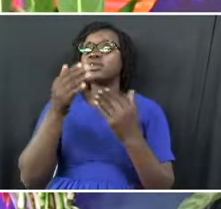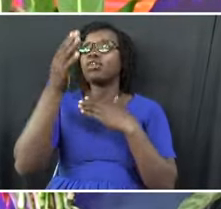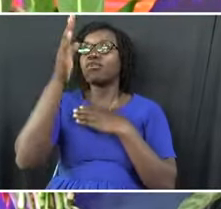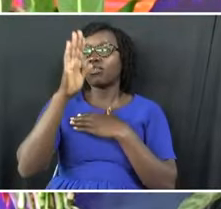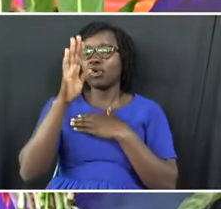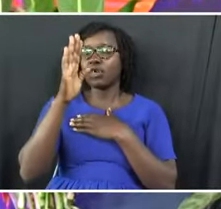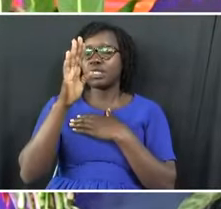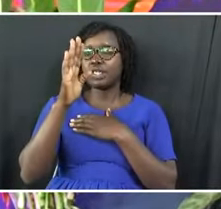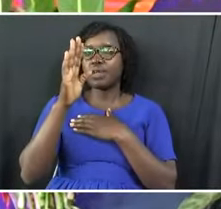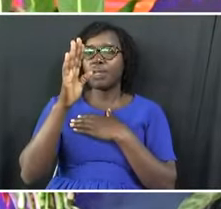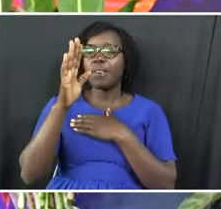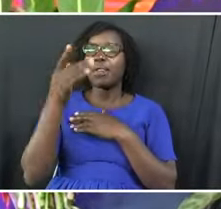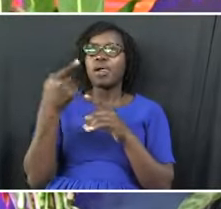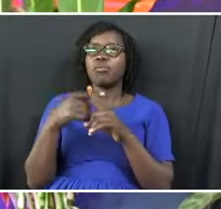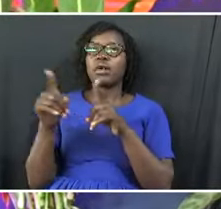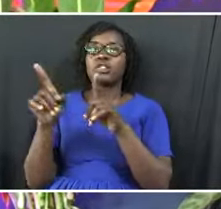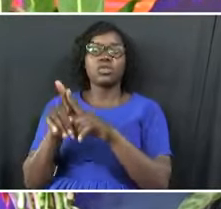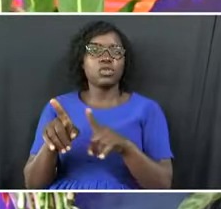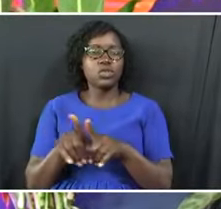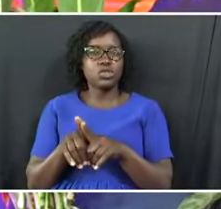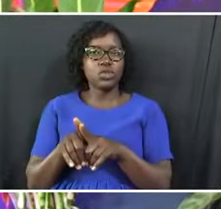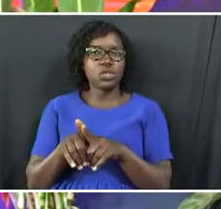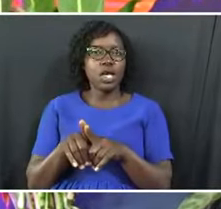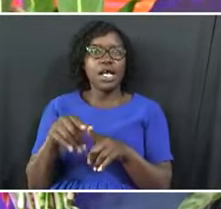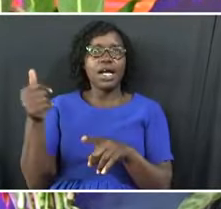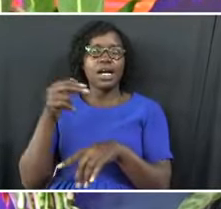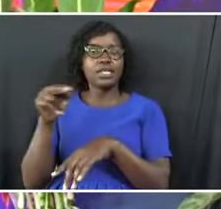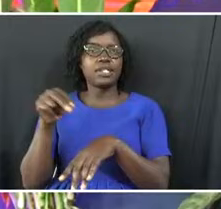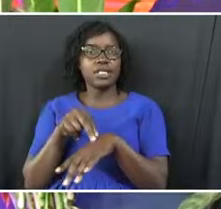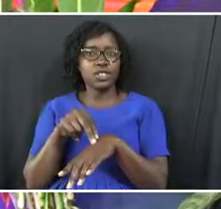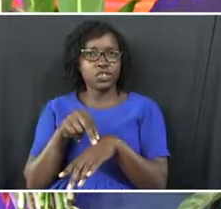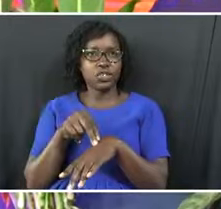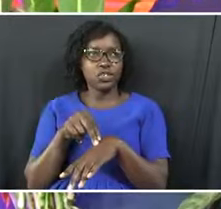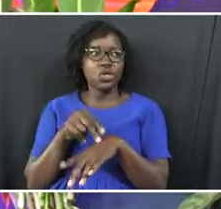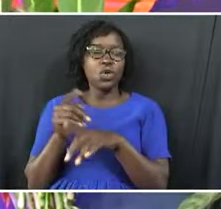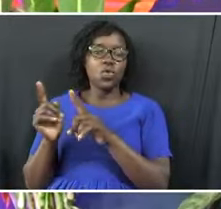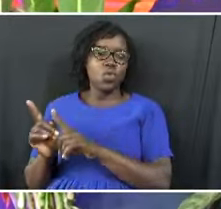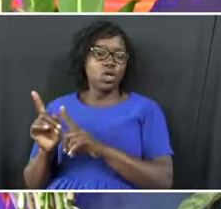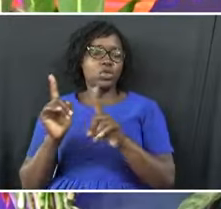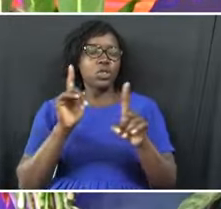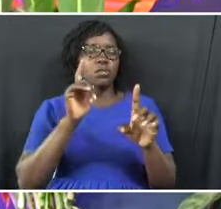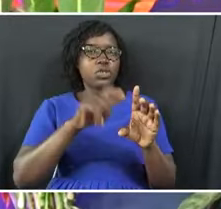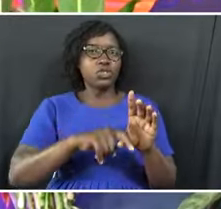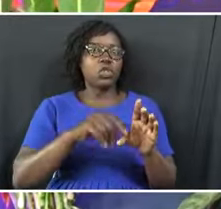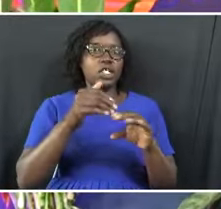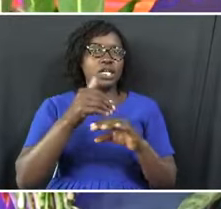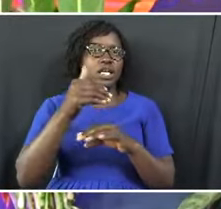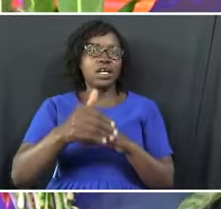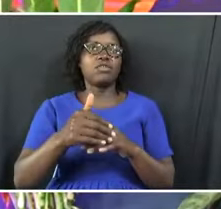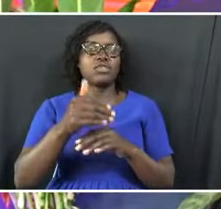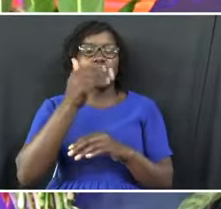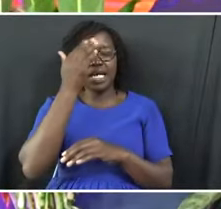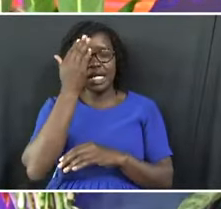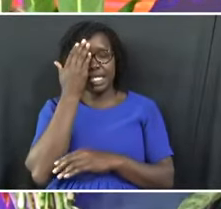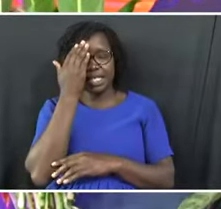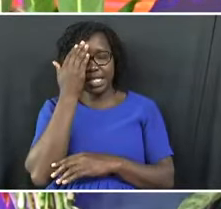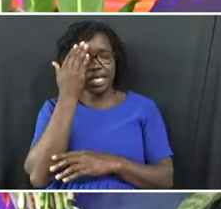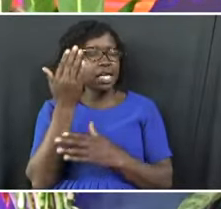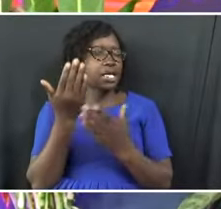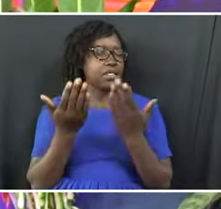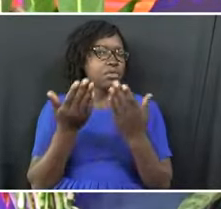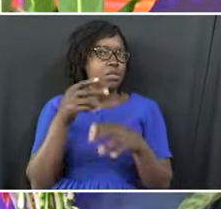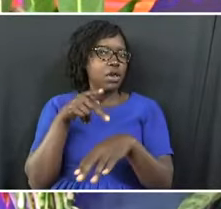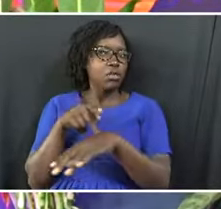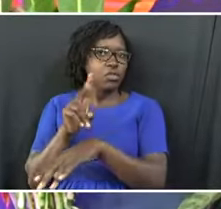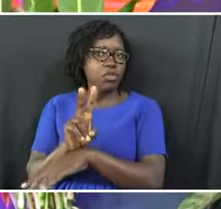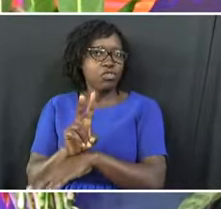God, but also other nations were to come in after Israel. And lastly, Proverbs